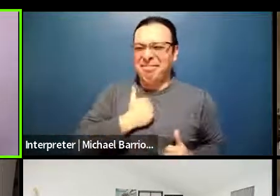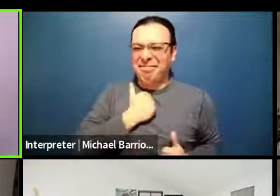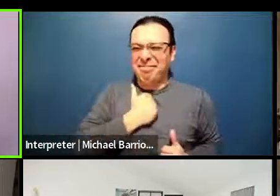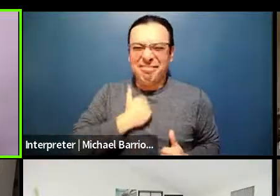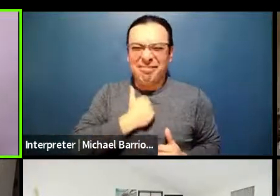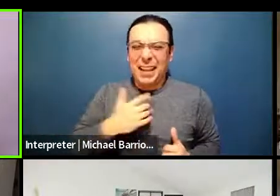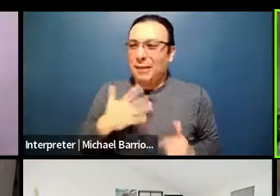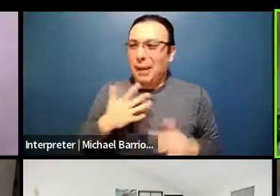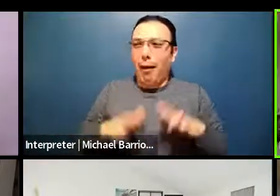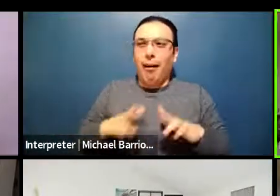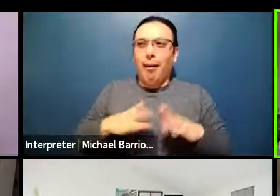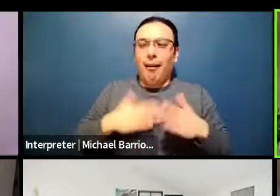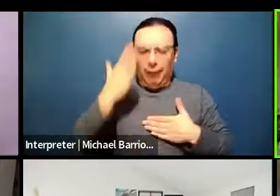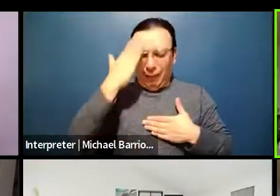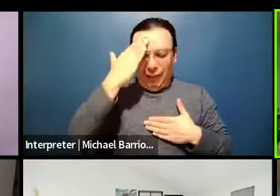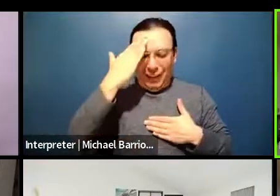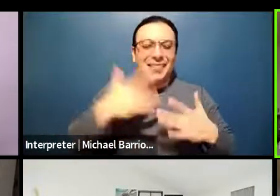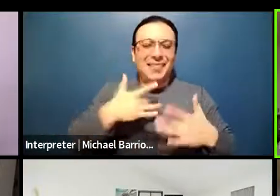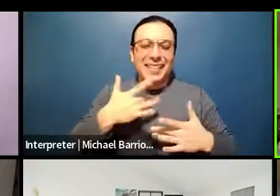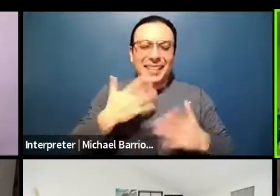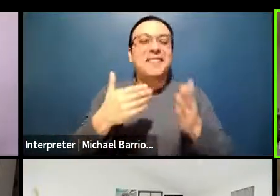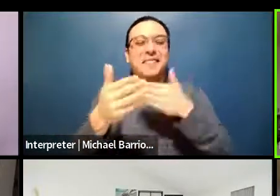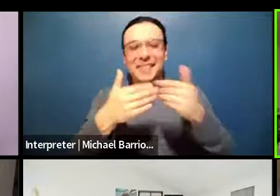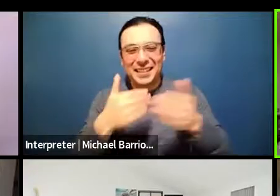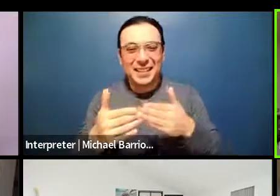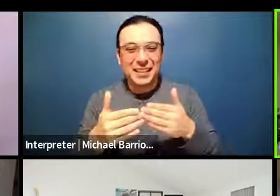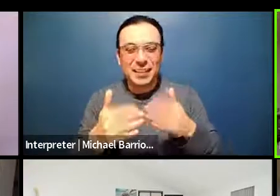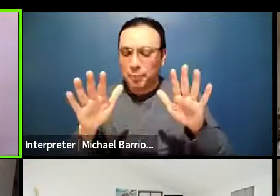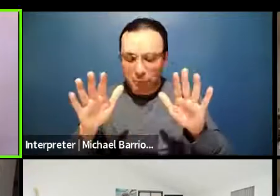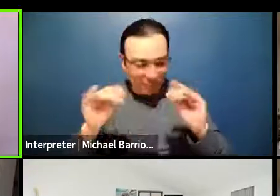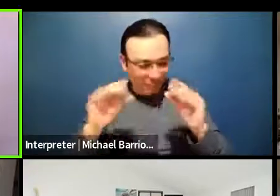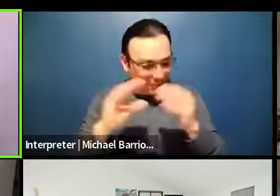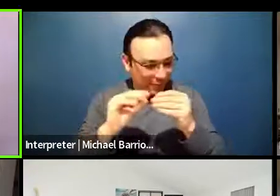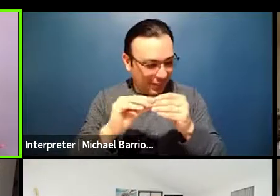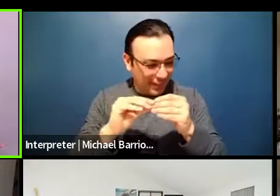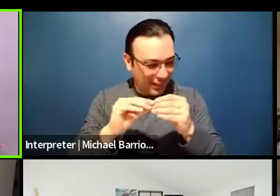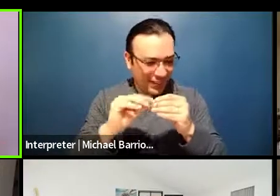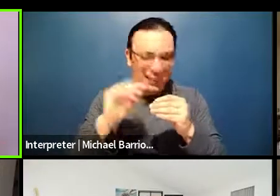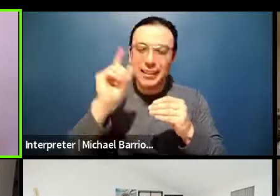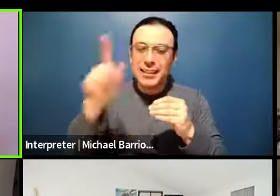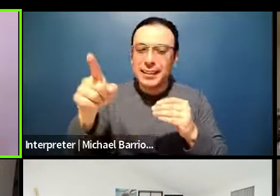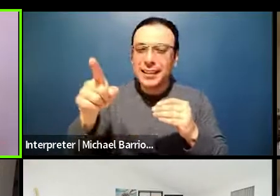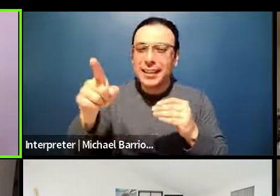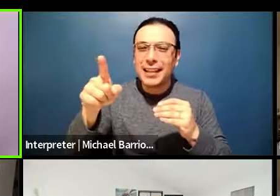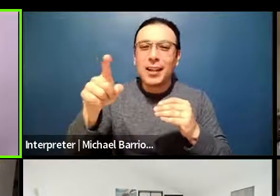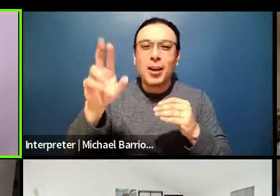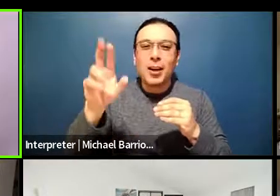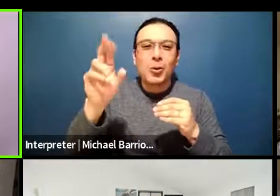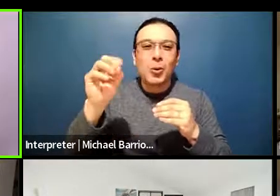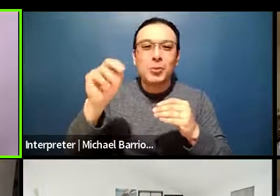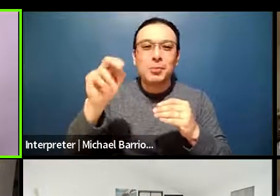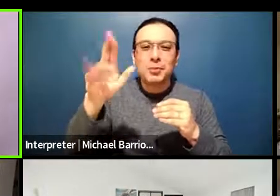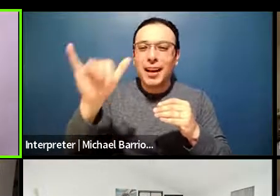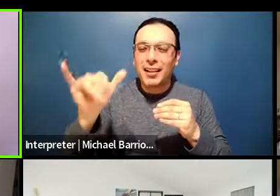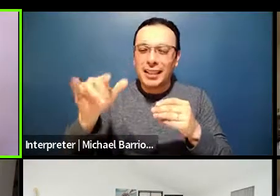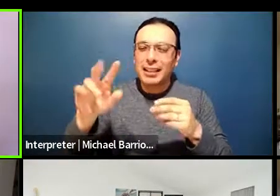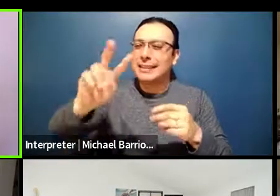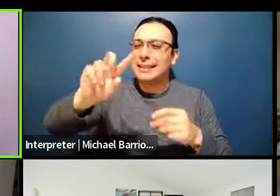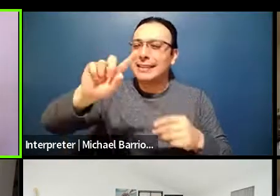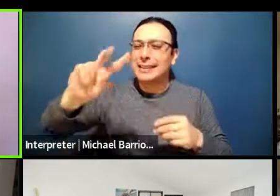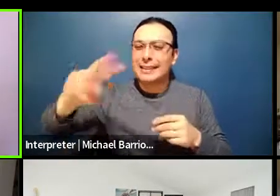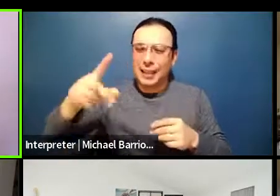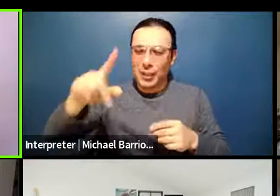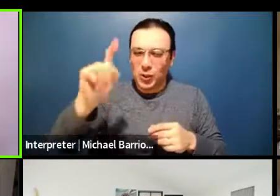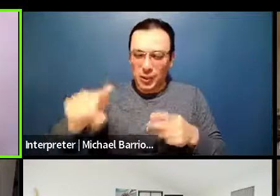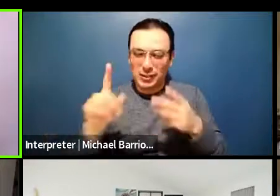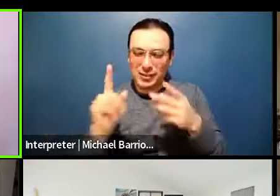so awkward about it. Wait, I just wanted to say something to your second question, Rosemary, because I feel like, yes, there